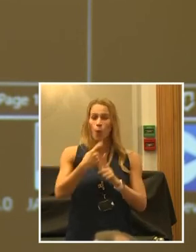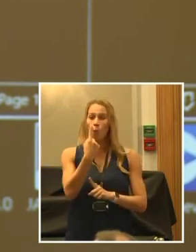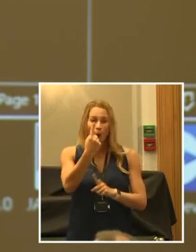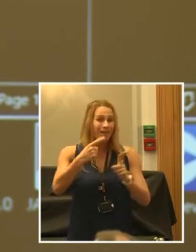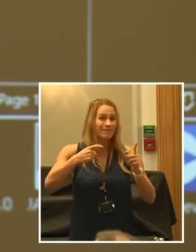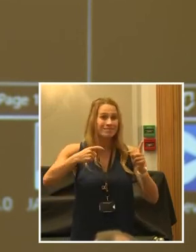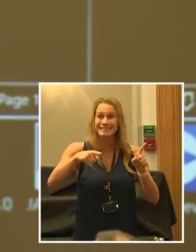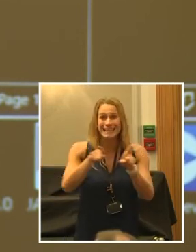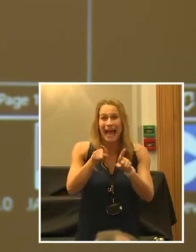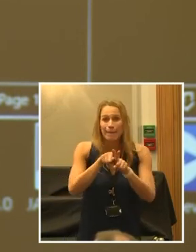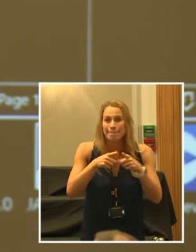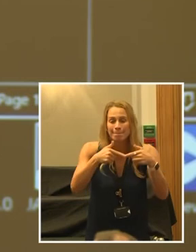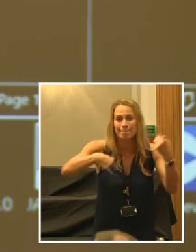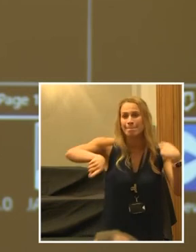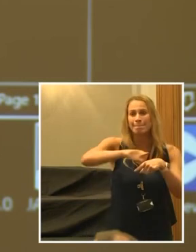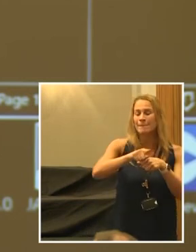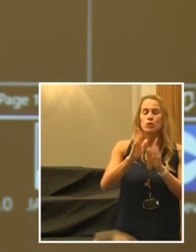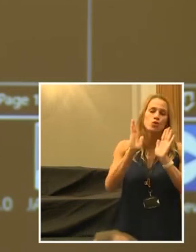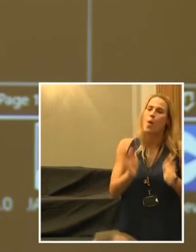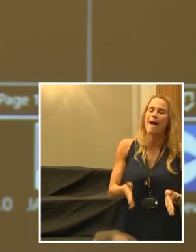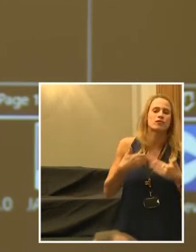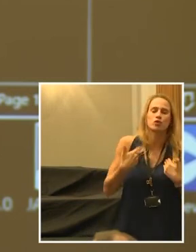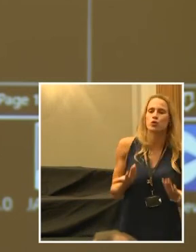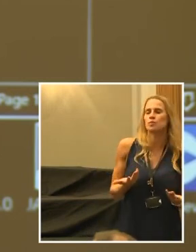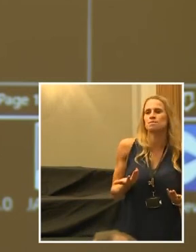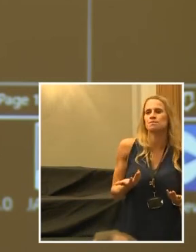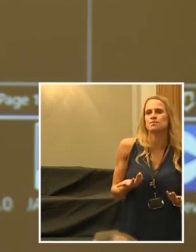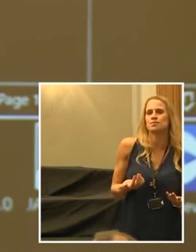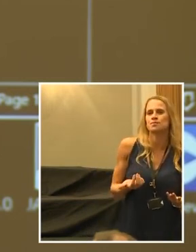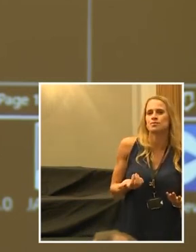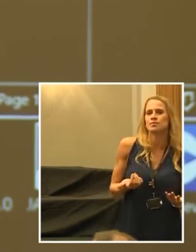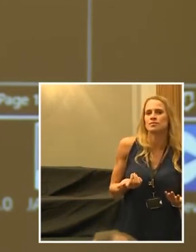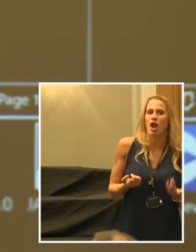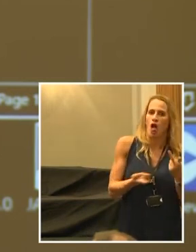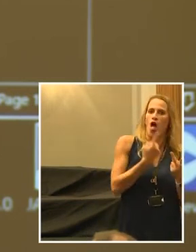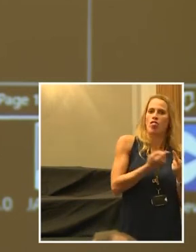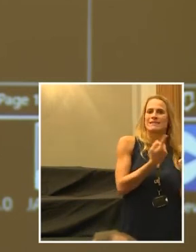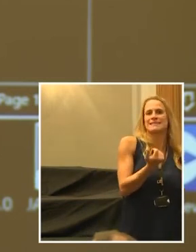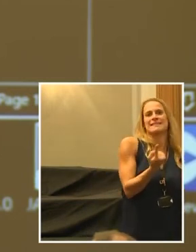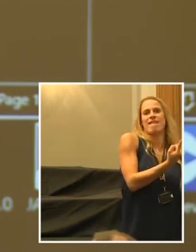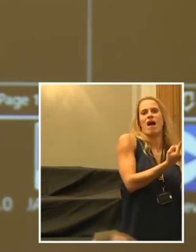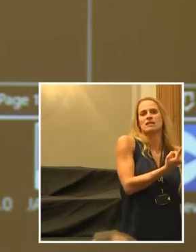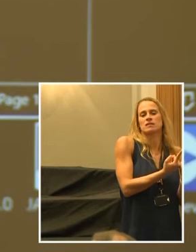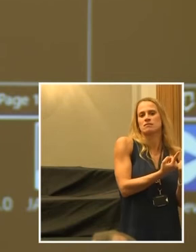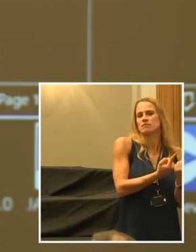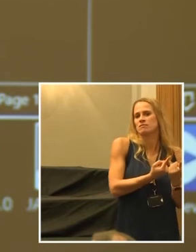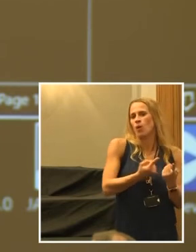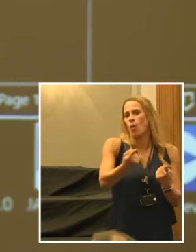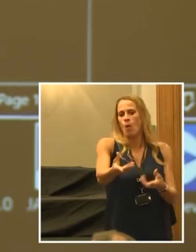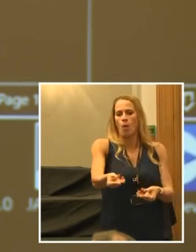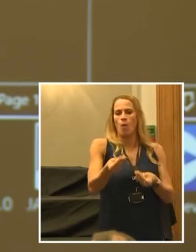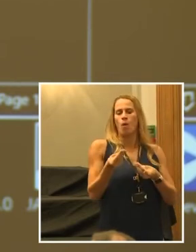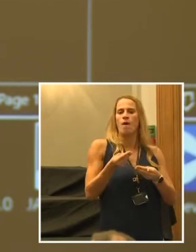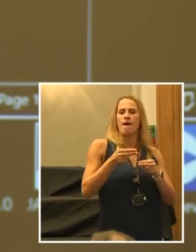So it doesn't take any or not a lot of effort for you to pick up another device off the shelf, another device off a family and friend and be